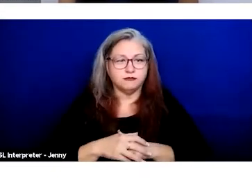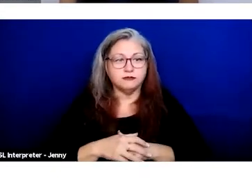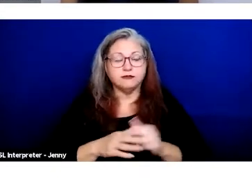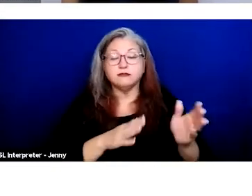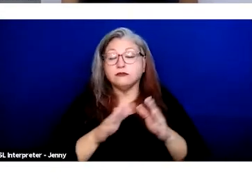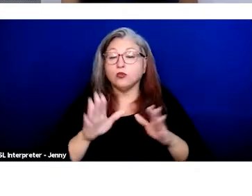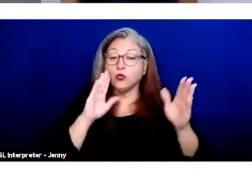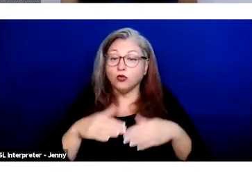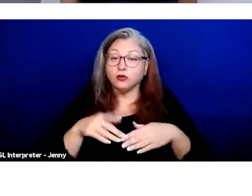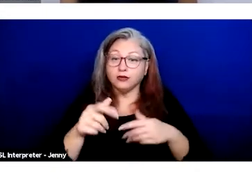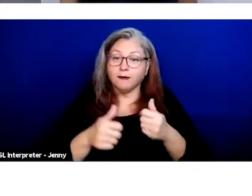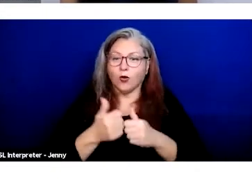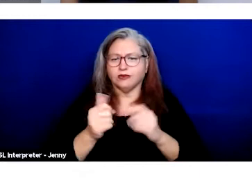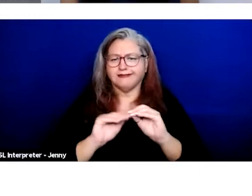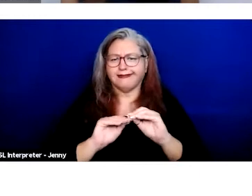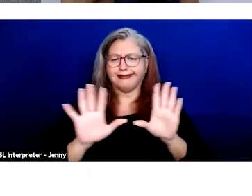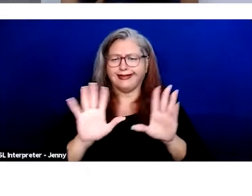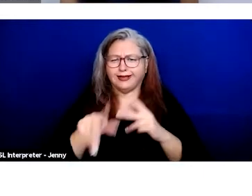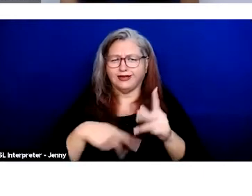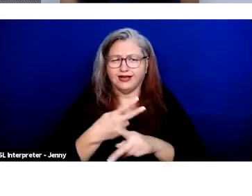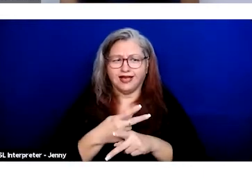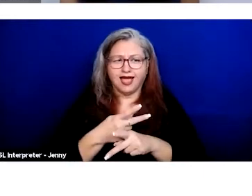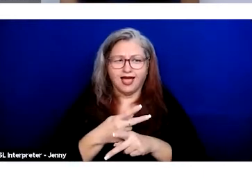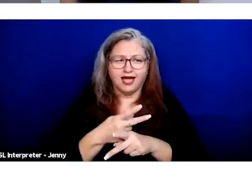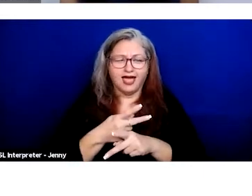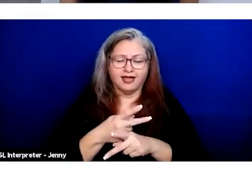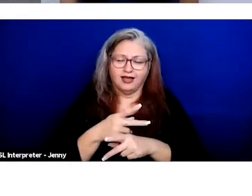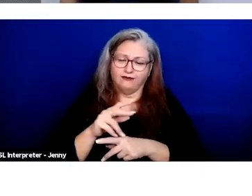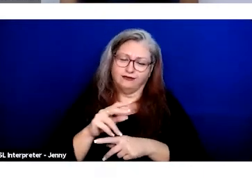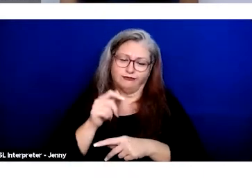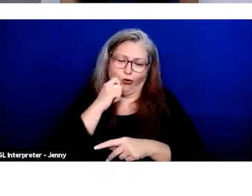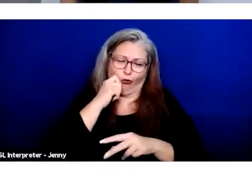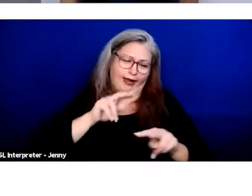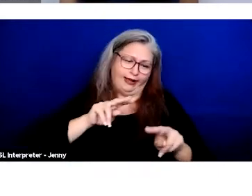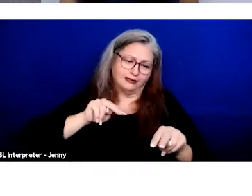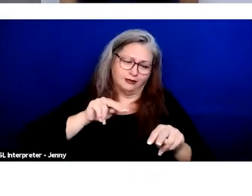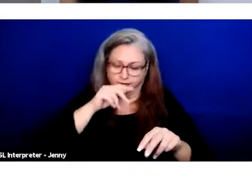Focusing on fashion's most overt forms of racism